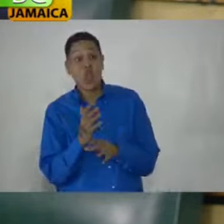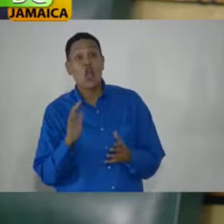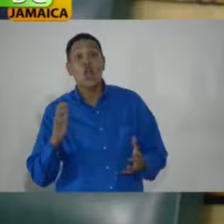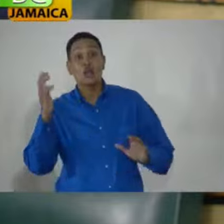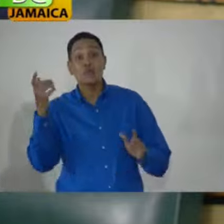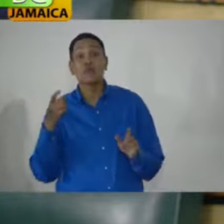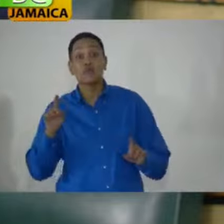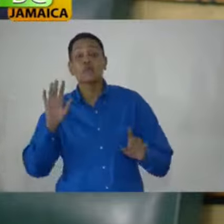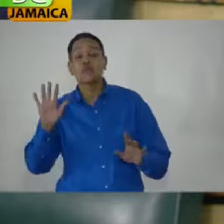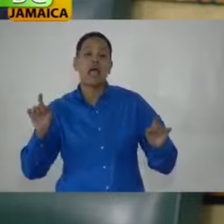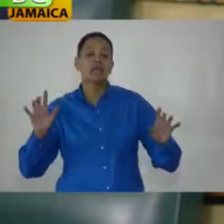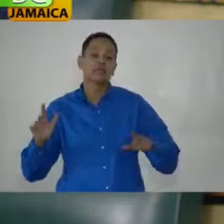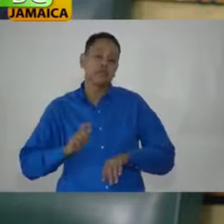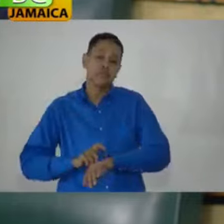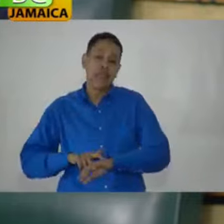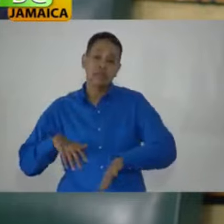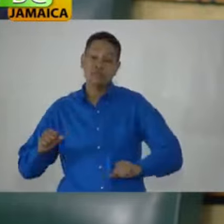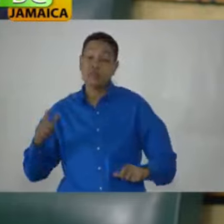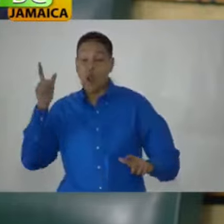During their administration.